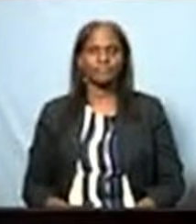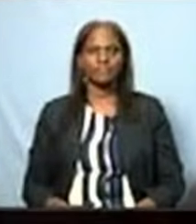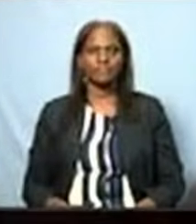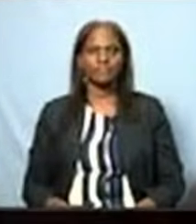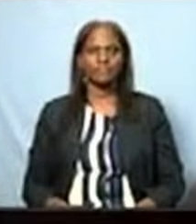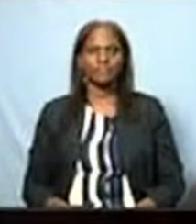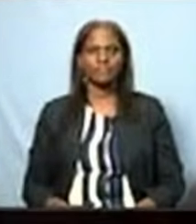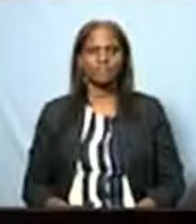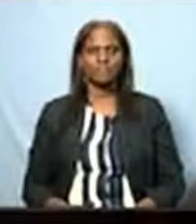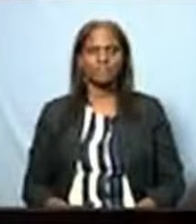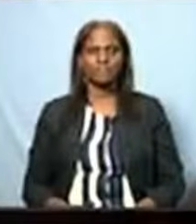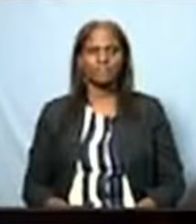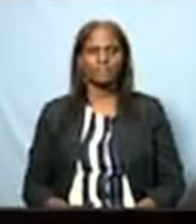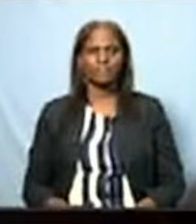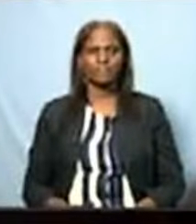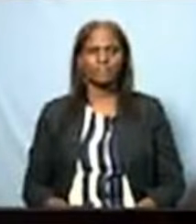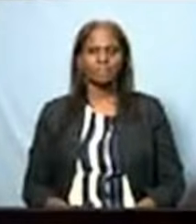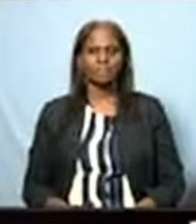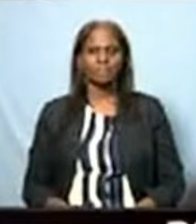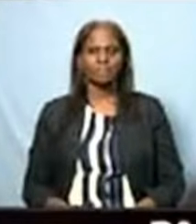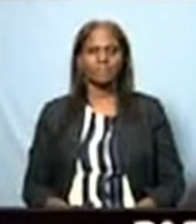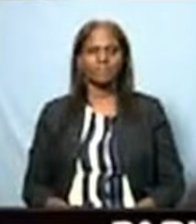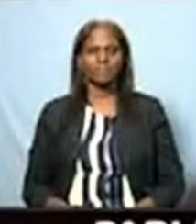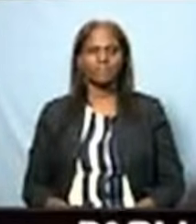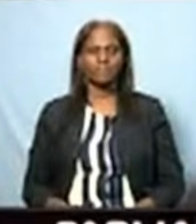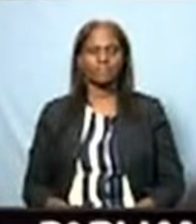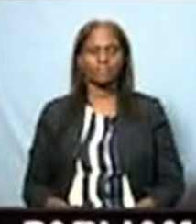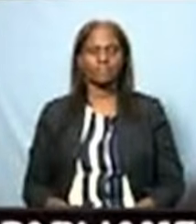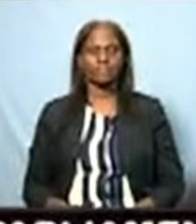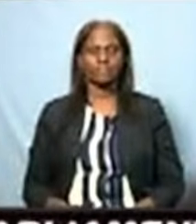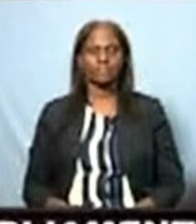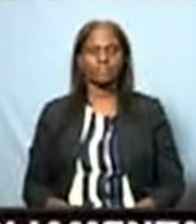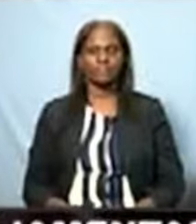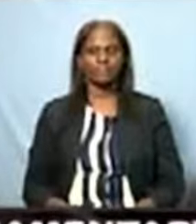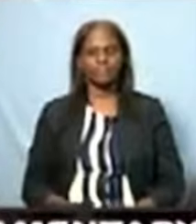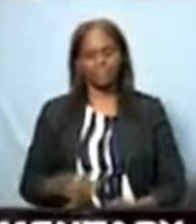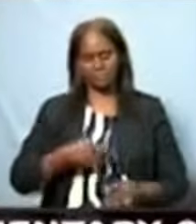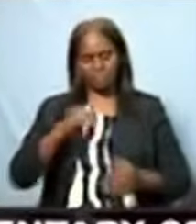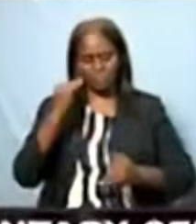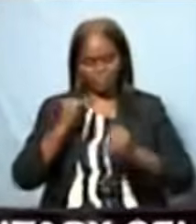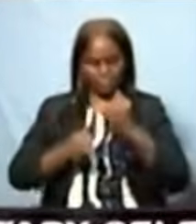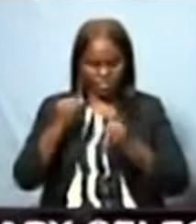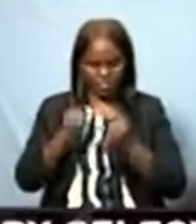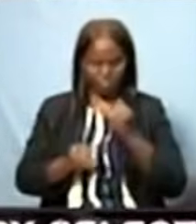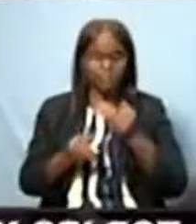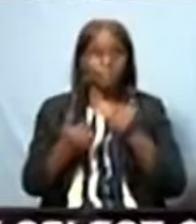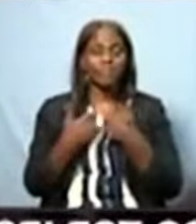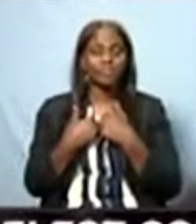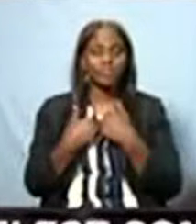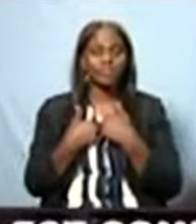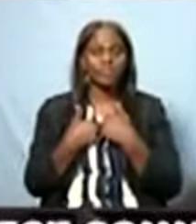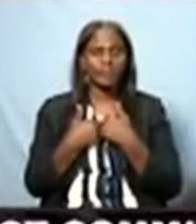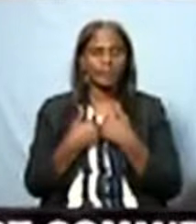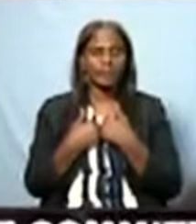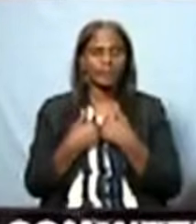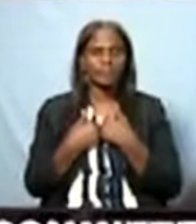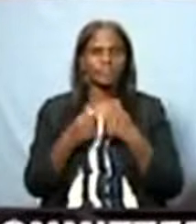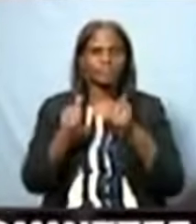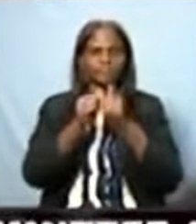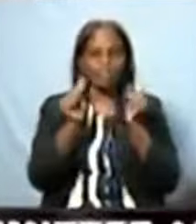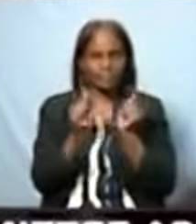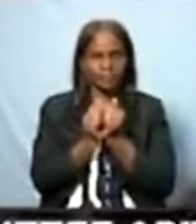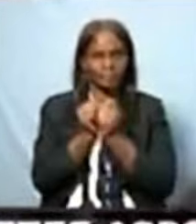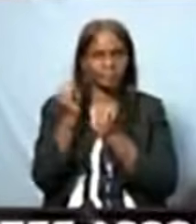Thank you, Chair. I hope that I'll adjust my vocal cords. Yes. As I conclude, I have a general